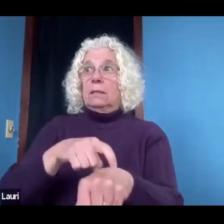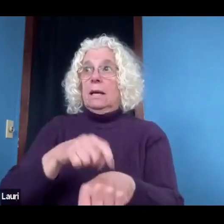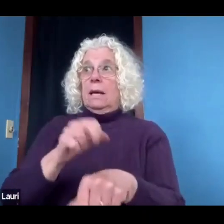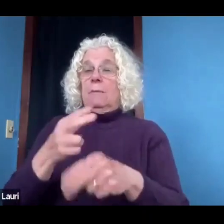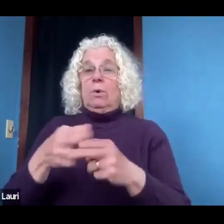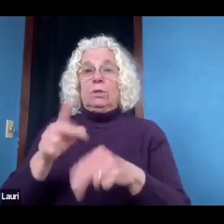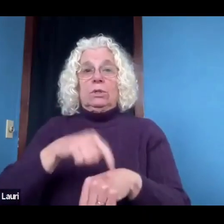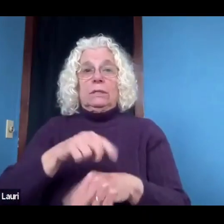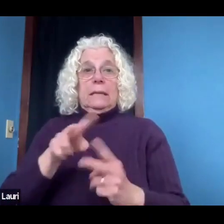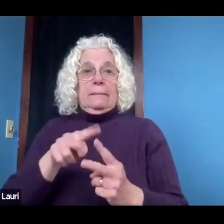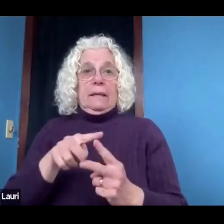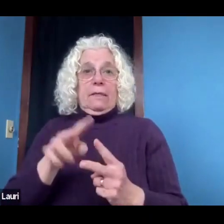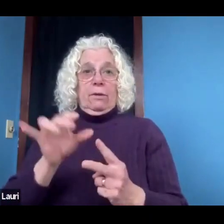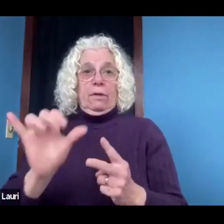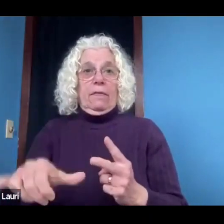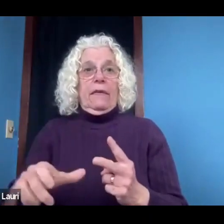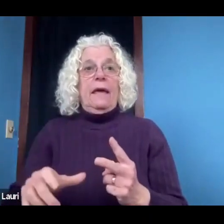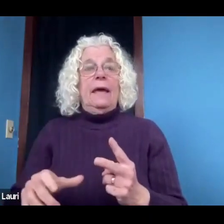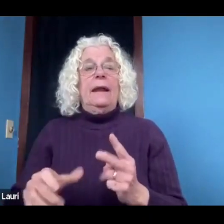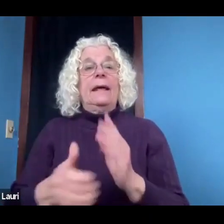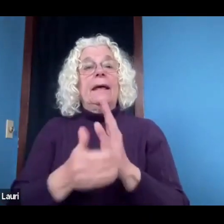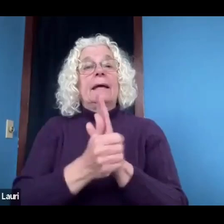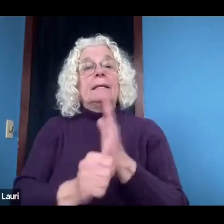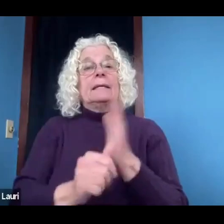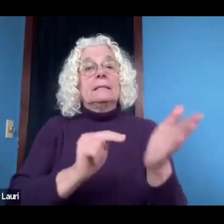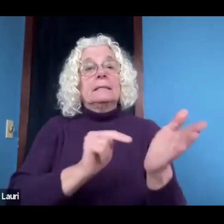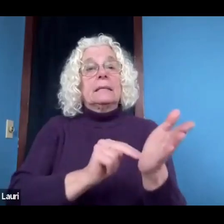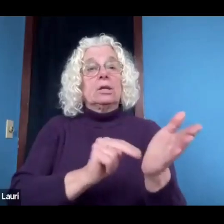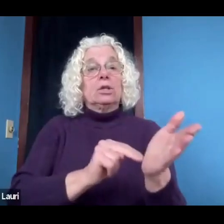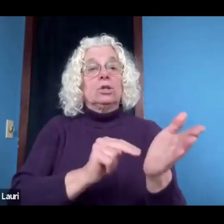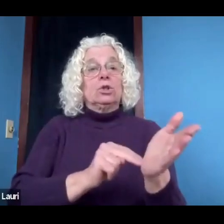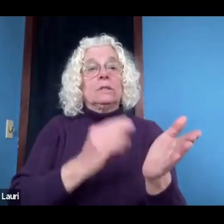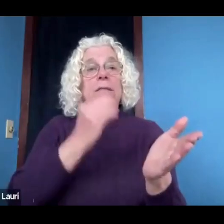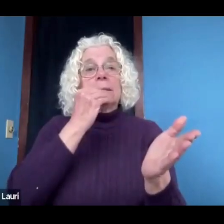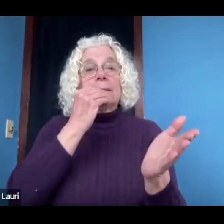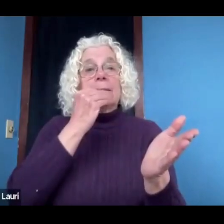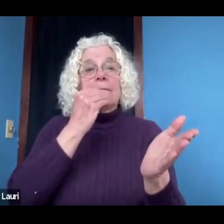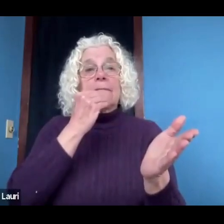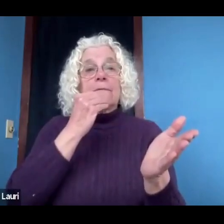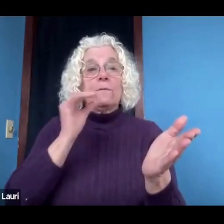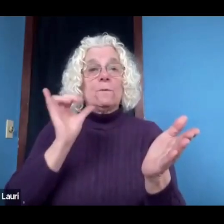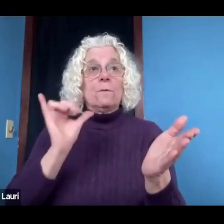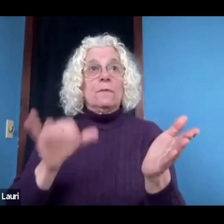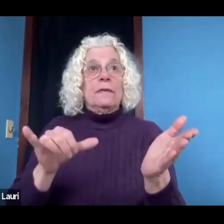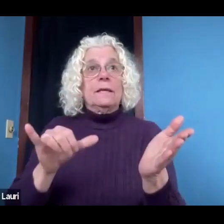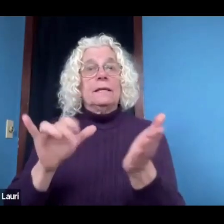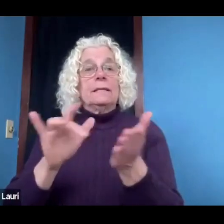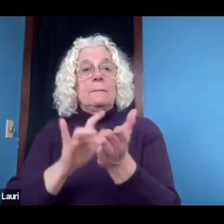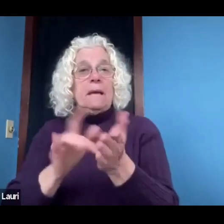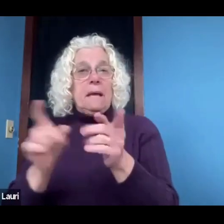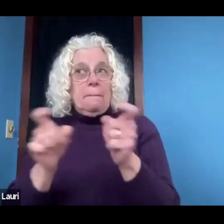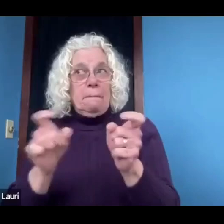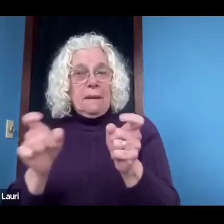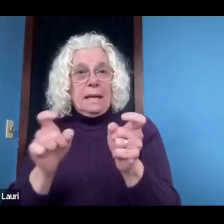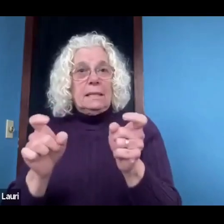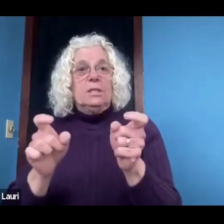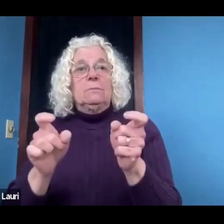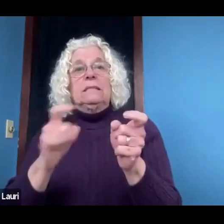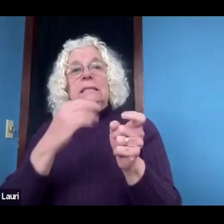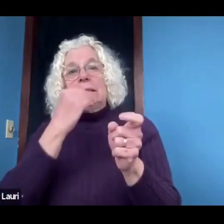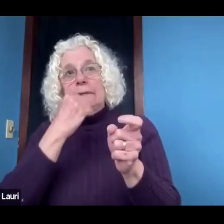short-term rehab. And skilled nursing facility services include, obviously, skilled nursing, medication management,